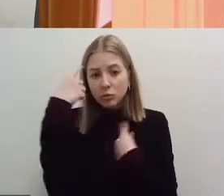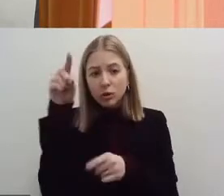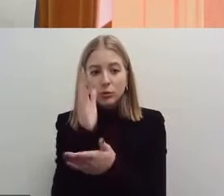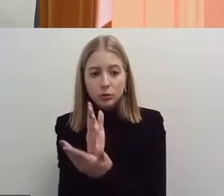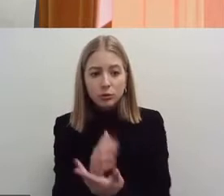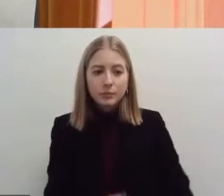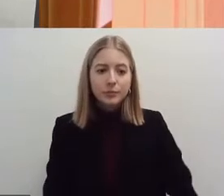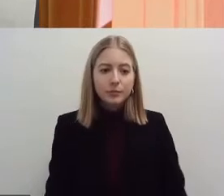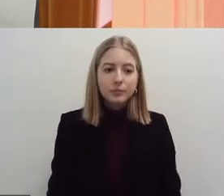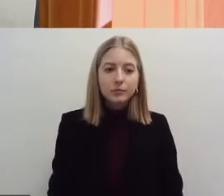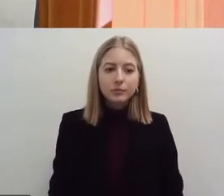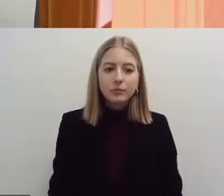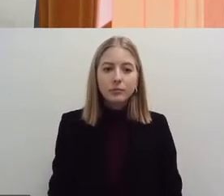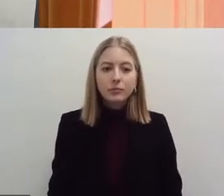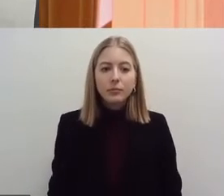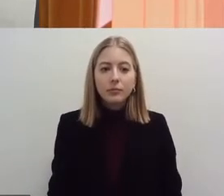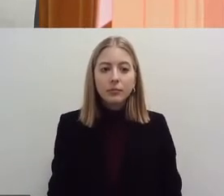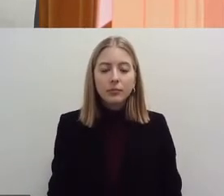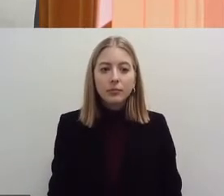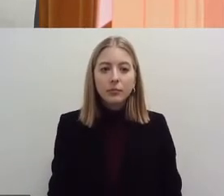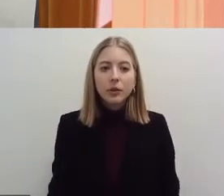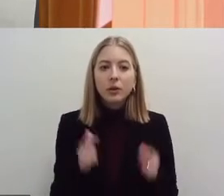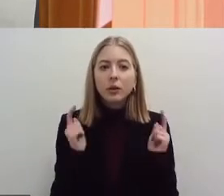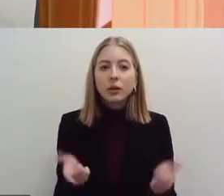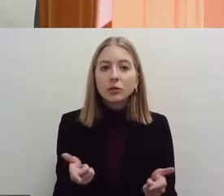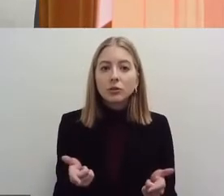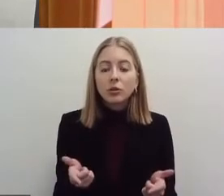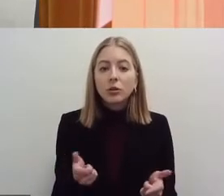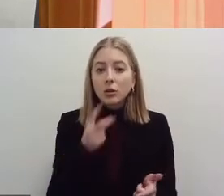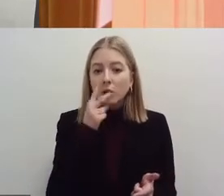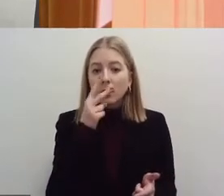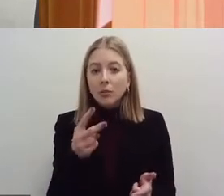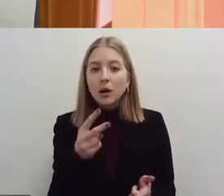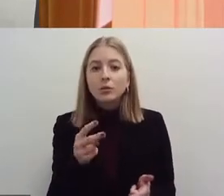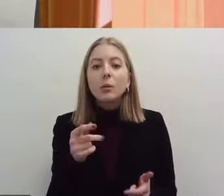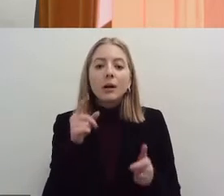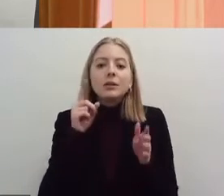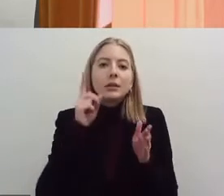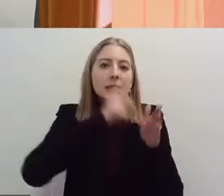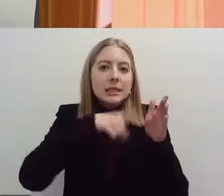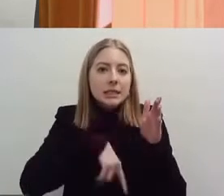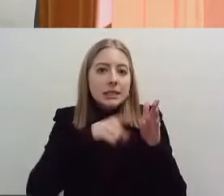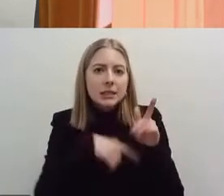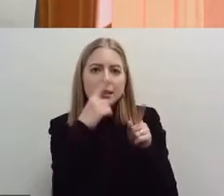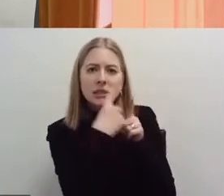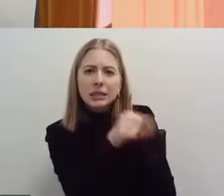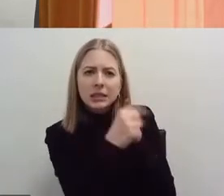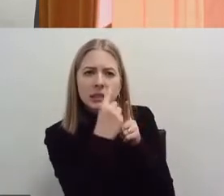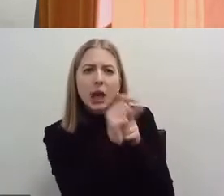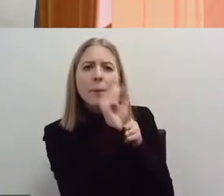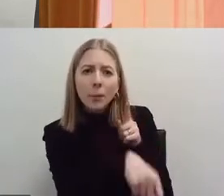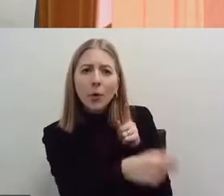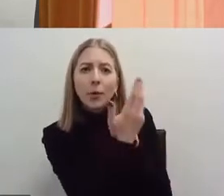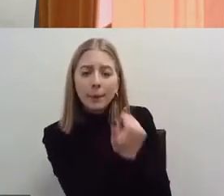also constructive criticism if it's necessary, but it still should be empowering, and we